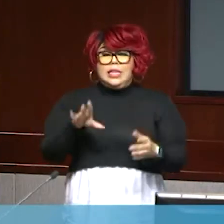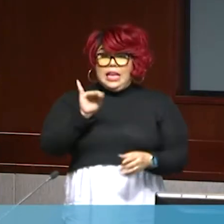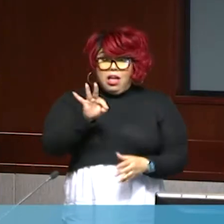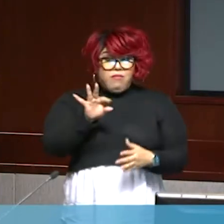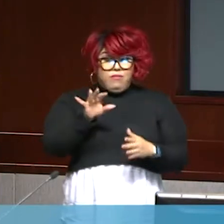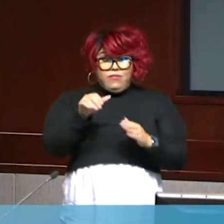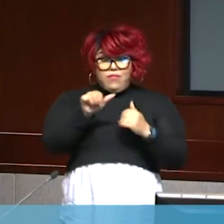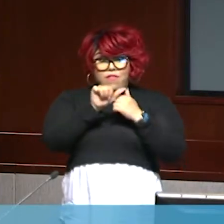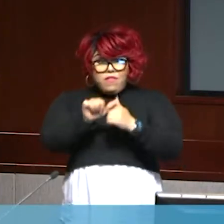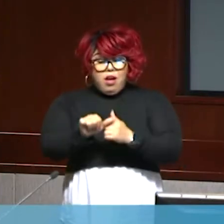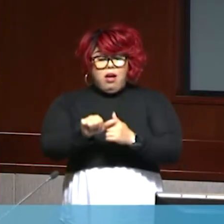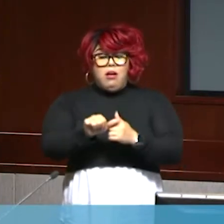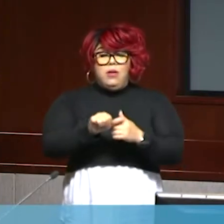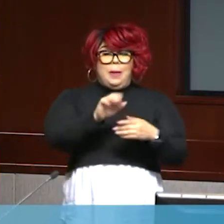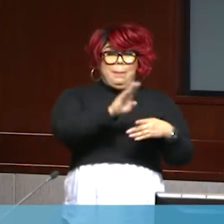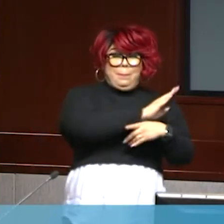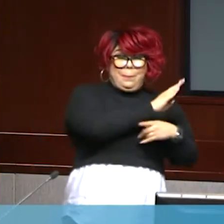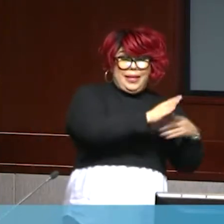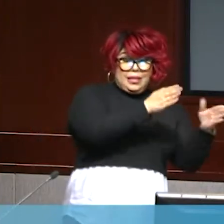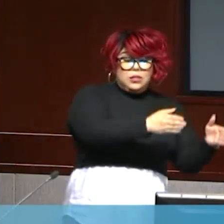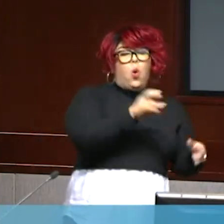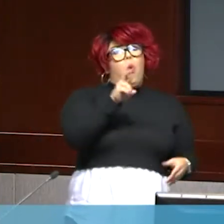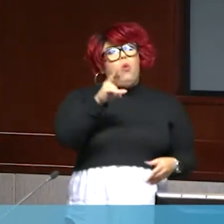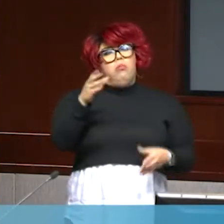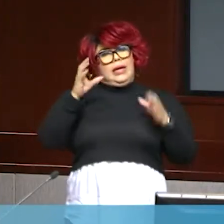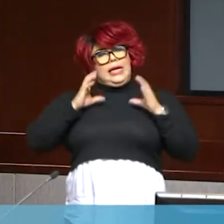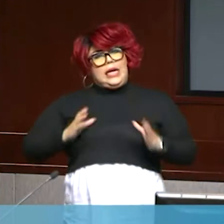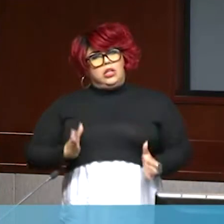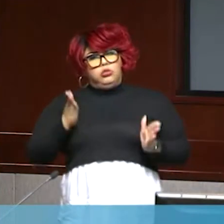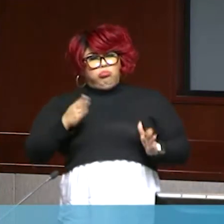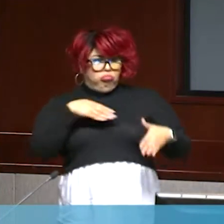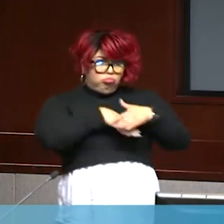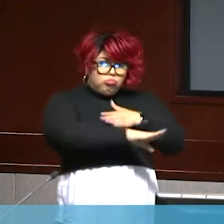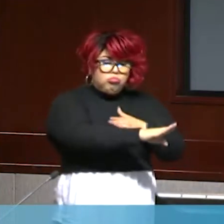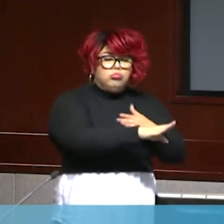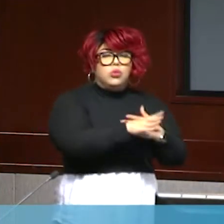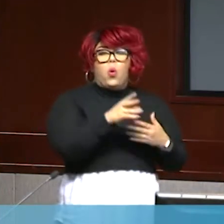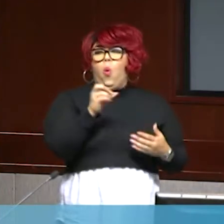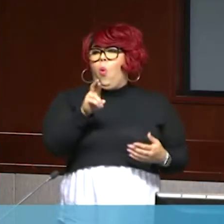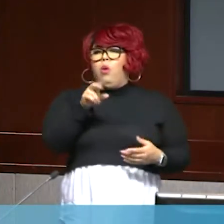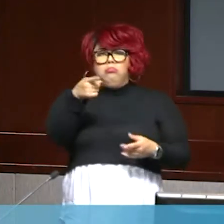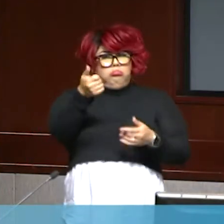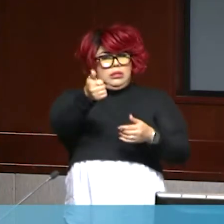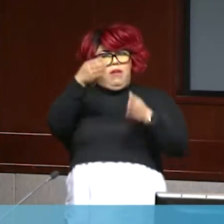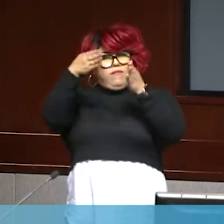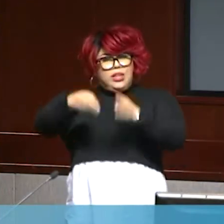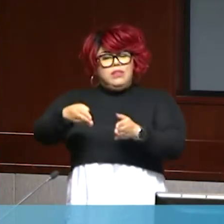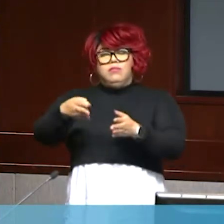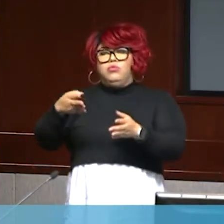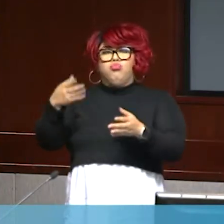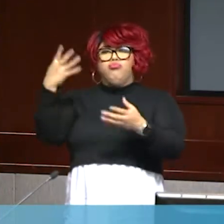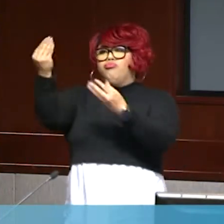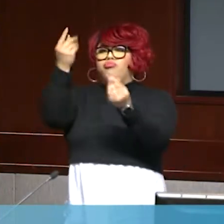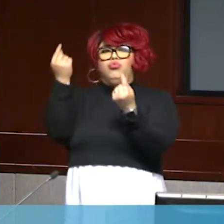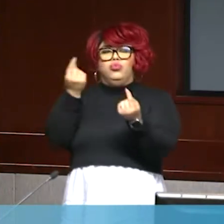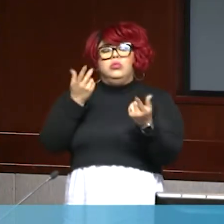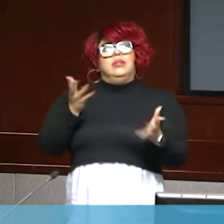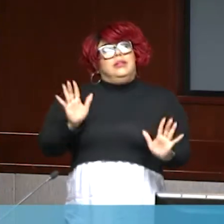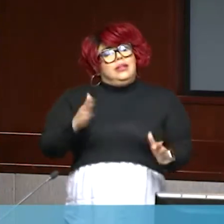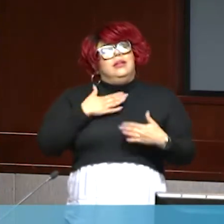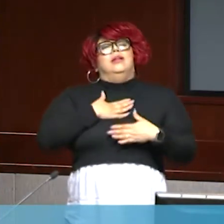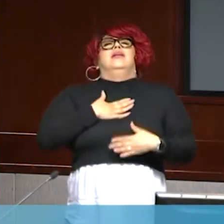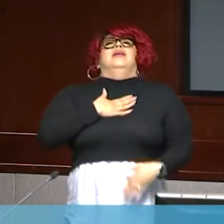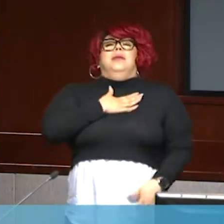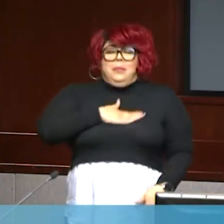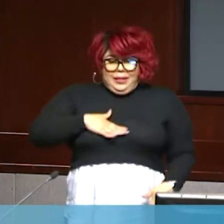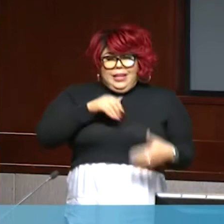business, if you're an individual going to that business, or if you're an individual doing any other thing, follow public health best practices, continue to